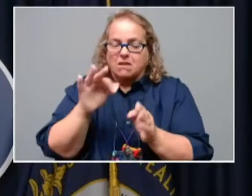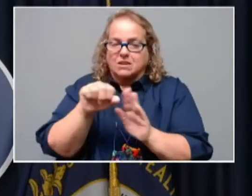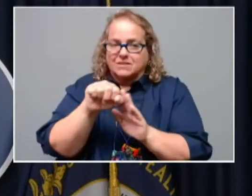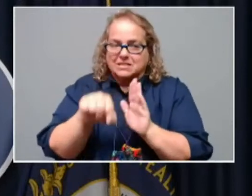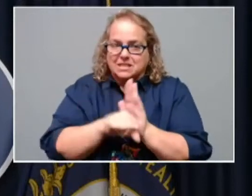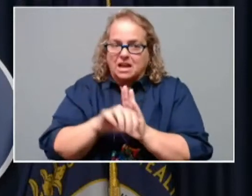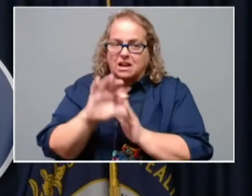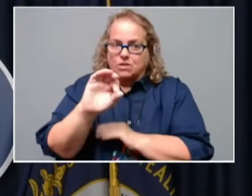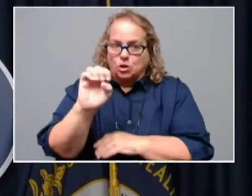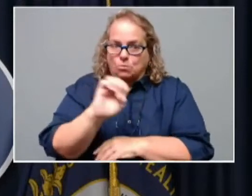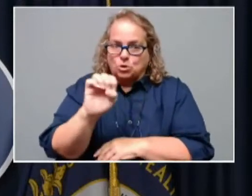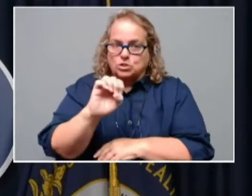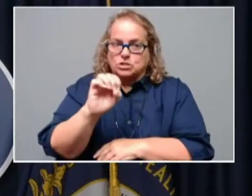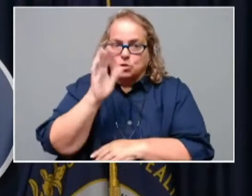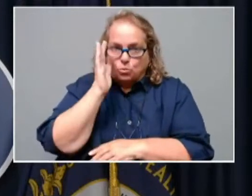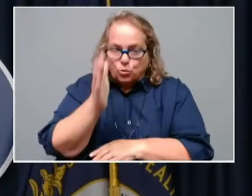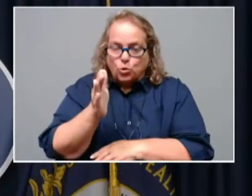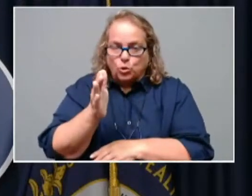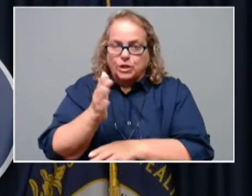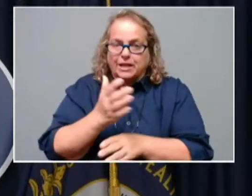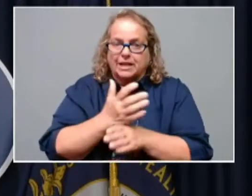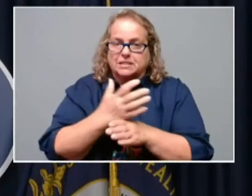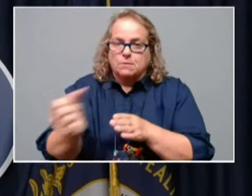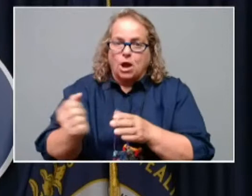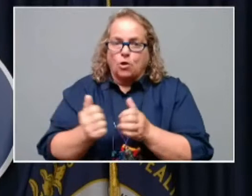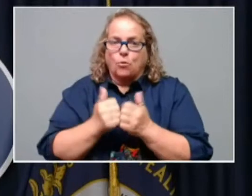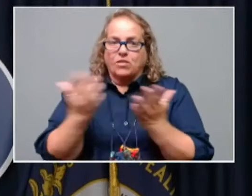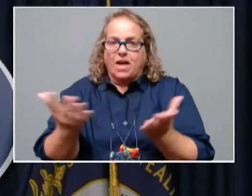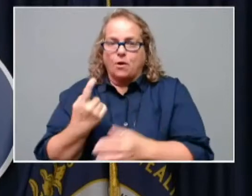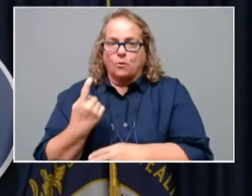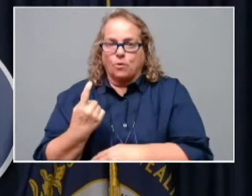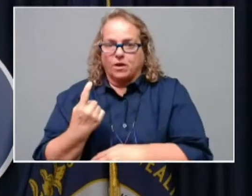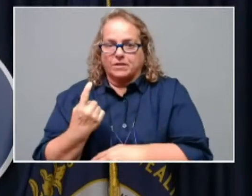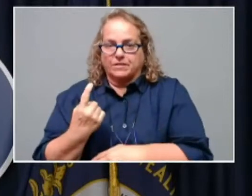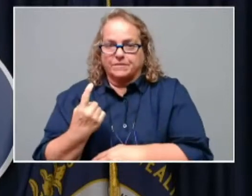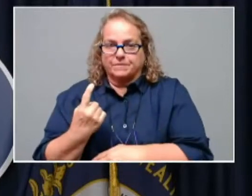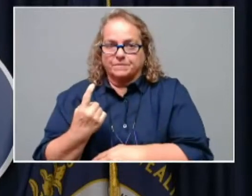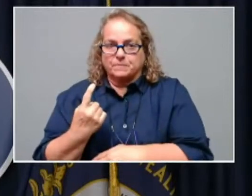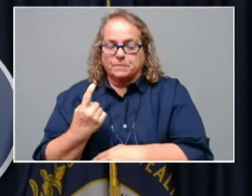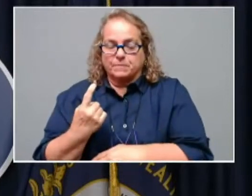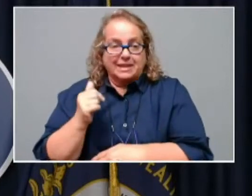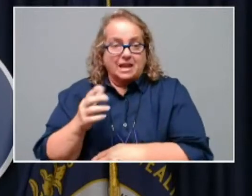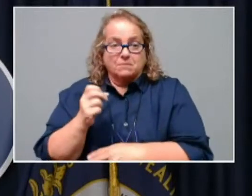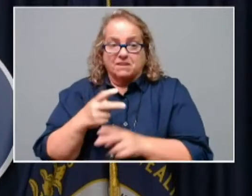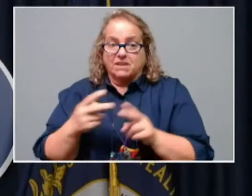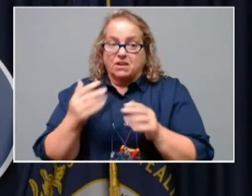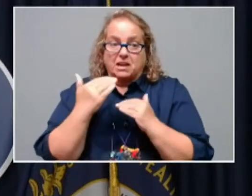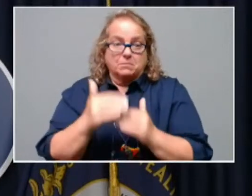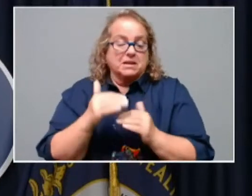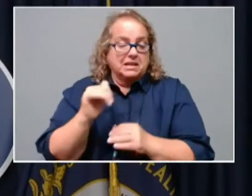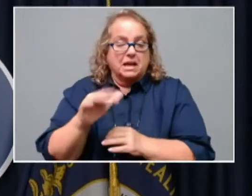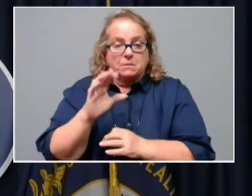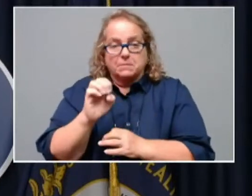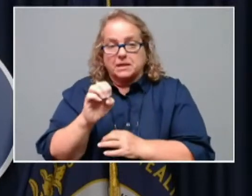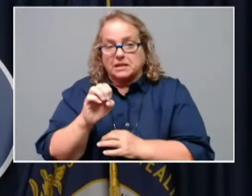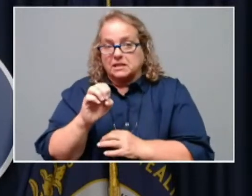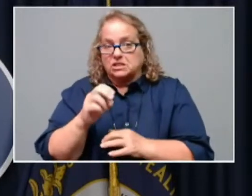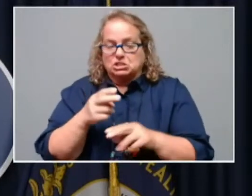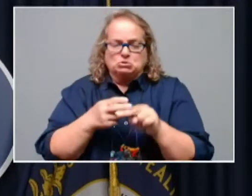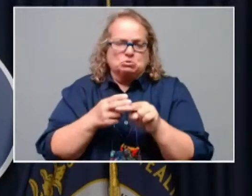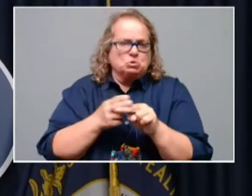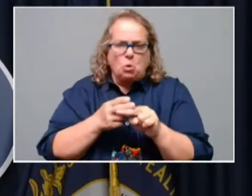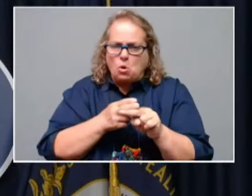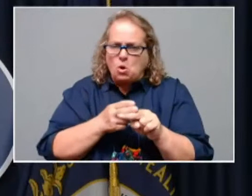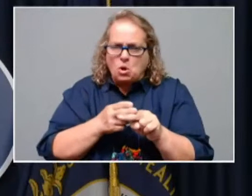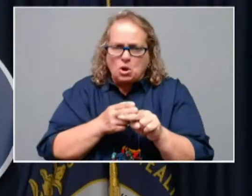would expire without one. Now, it could be very limited. It could be extremely short. But once